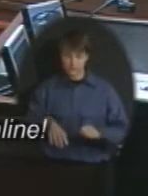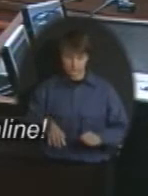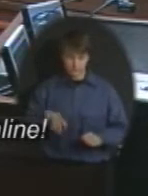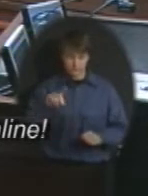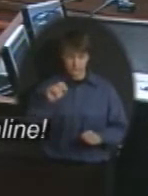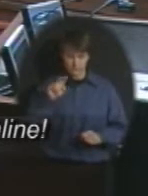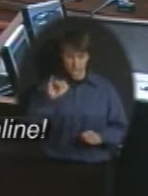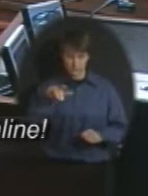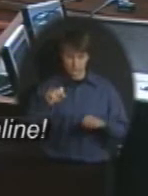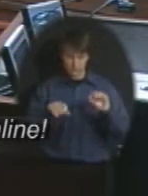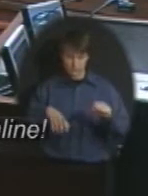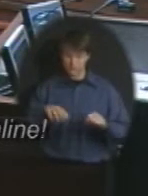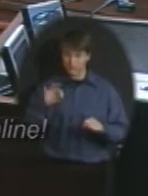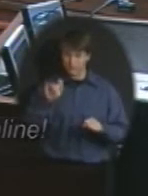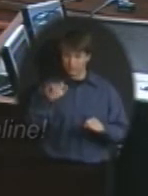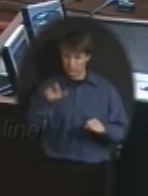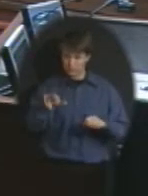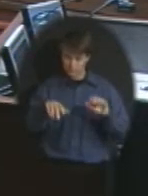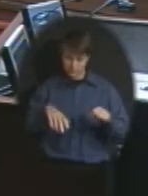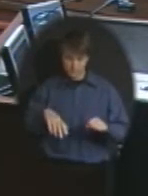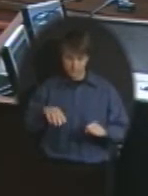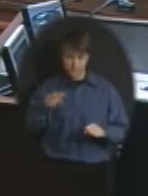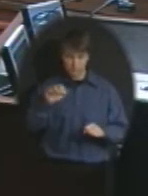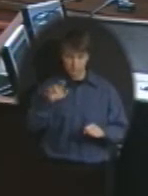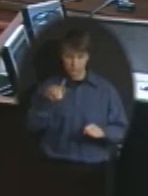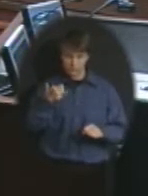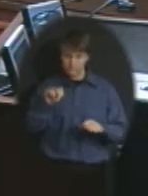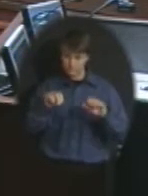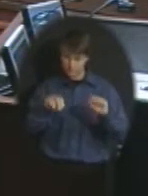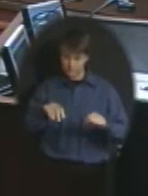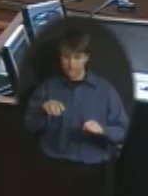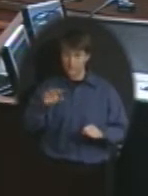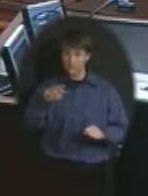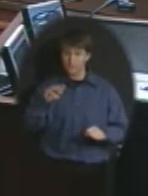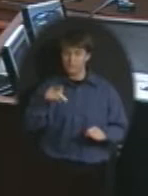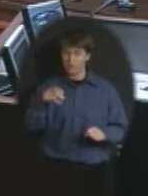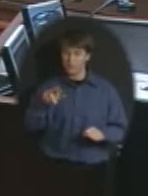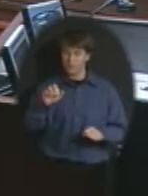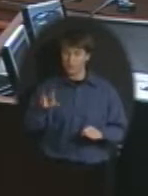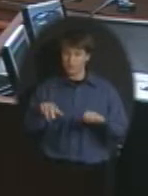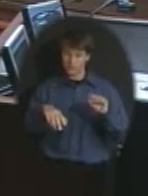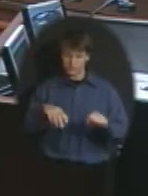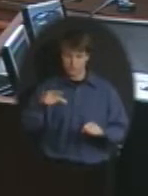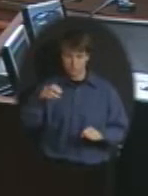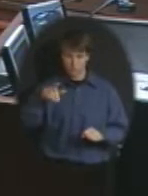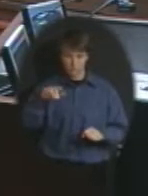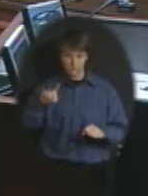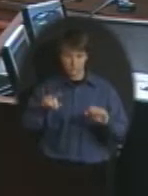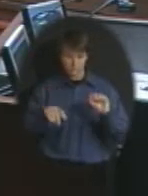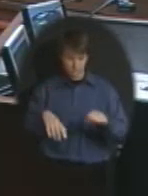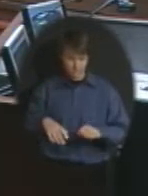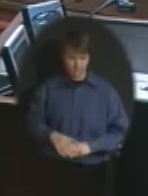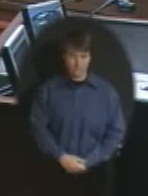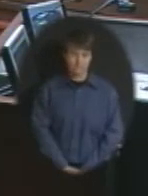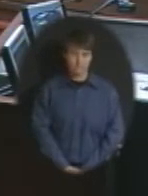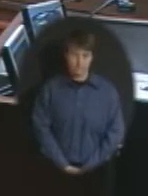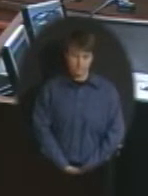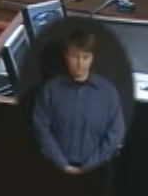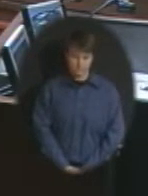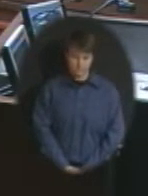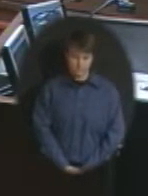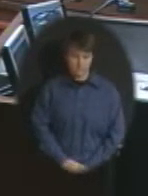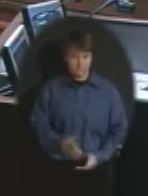Dr. Daniels? Yes. Mrs. Felter? Yes. Mrs. Martin? Yes. Mr. Parker? Yes. Mr. Poland? Yes.